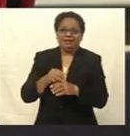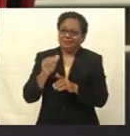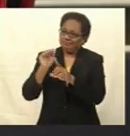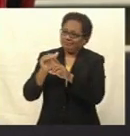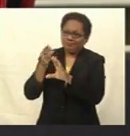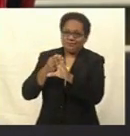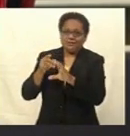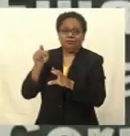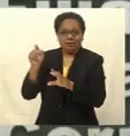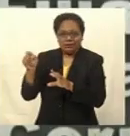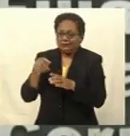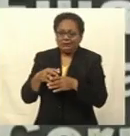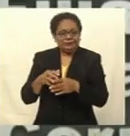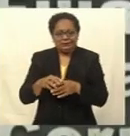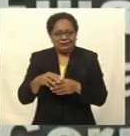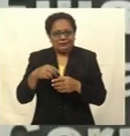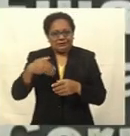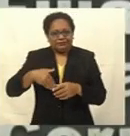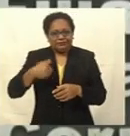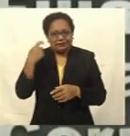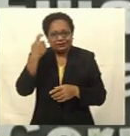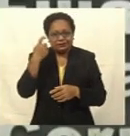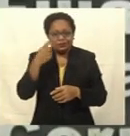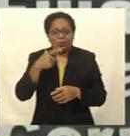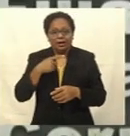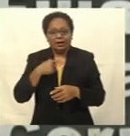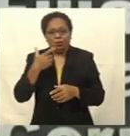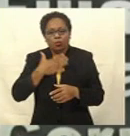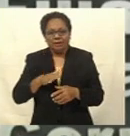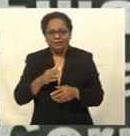information. Every media person deserves a